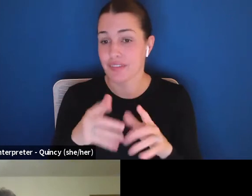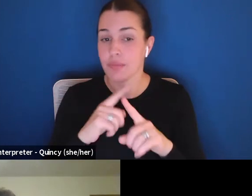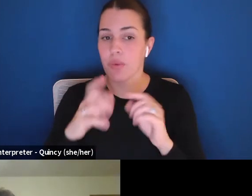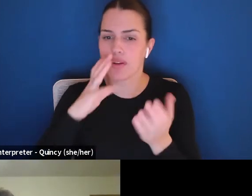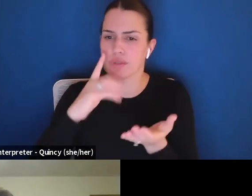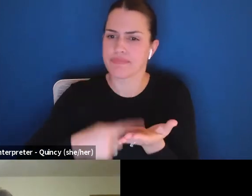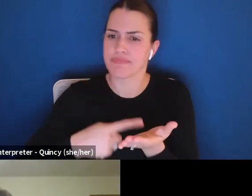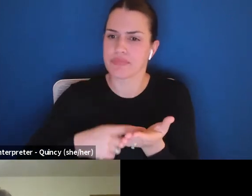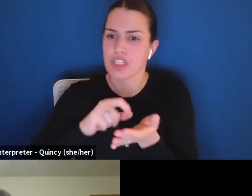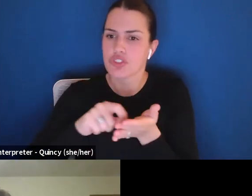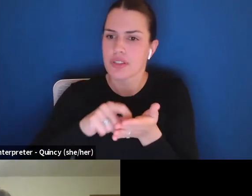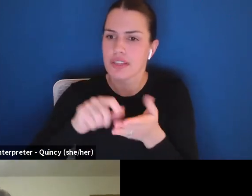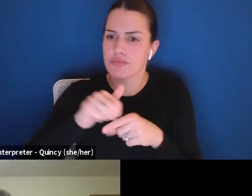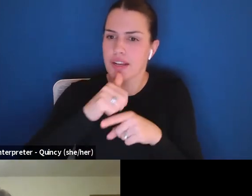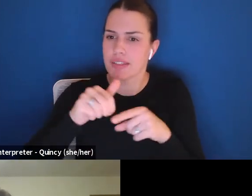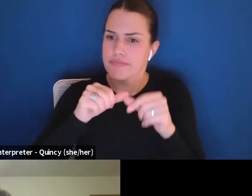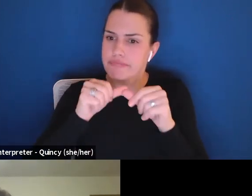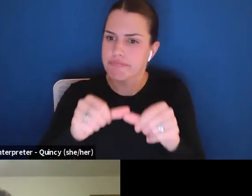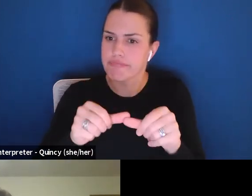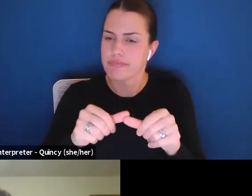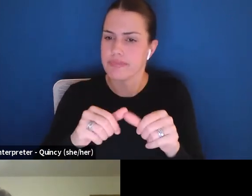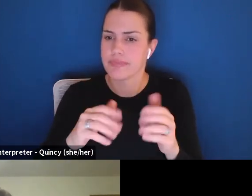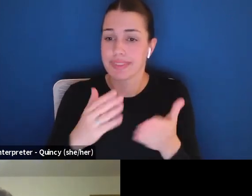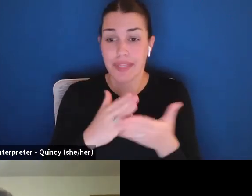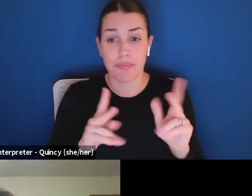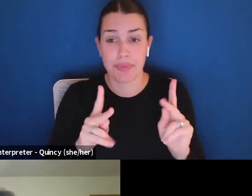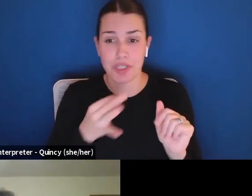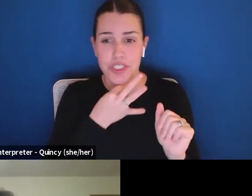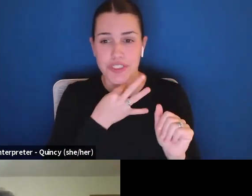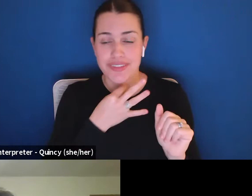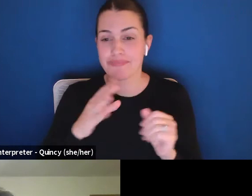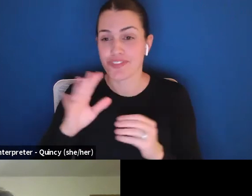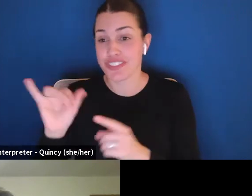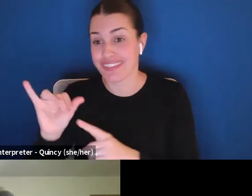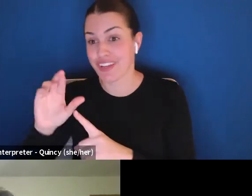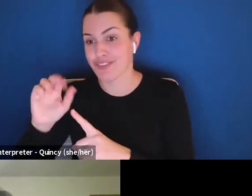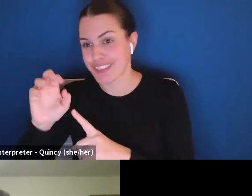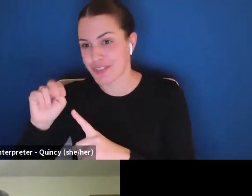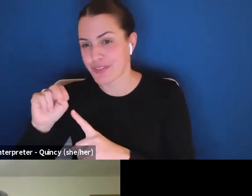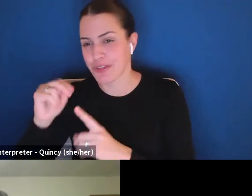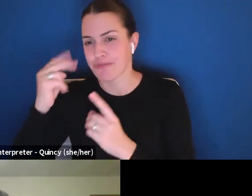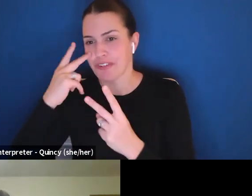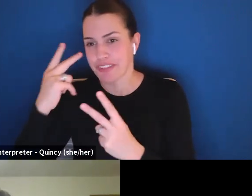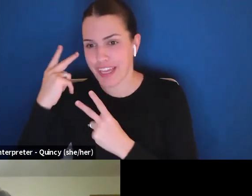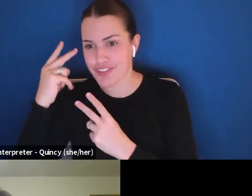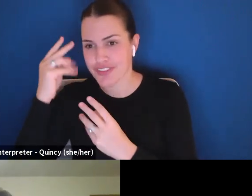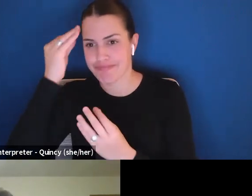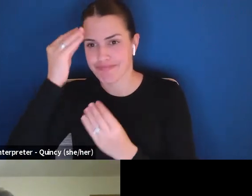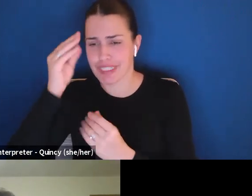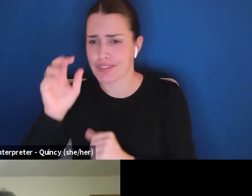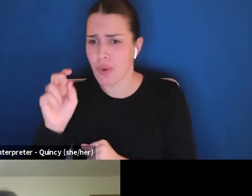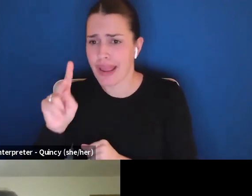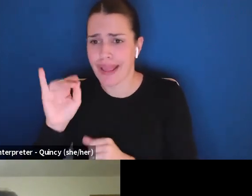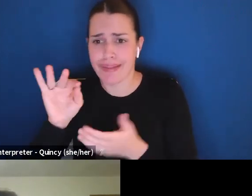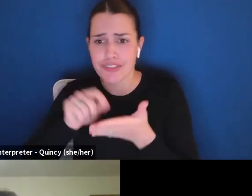we know that some people might be curious about that. And just like with resolutions and reflection, it's completely okay if journaling isn't